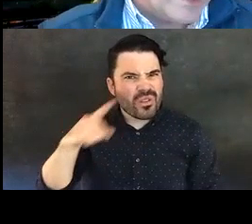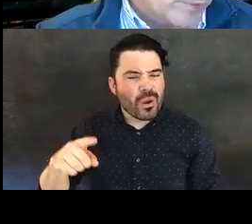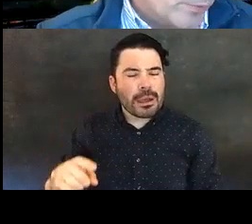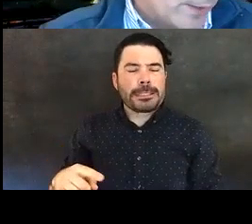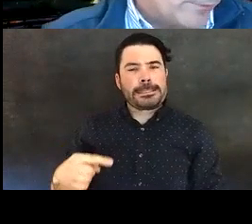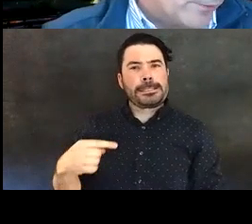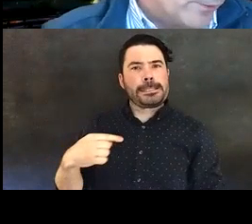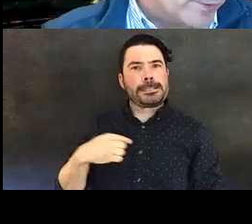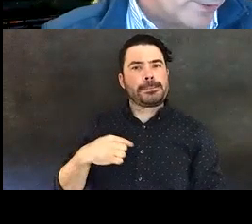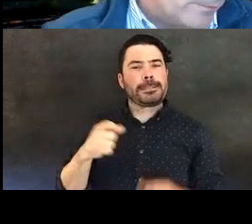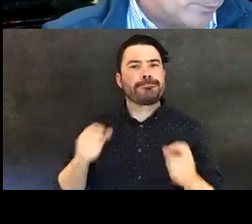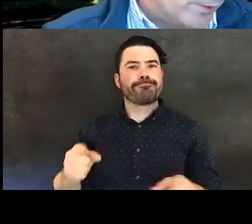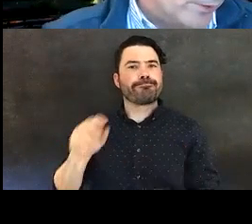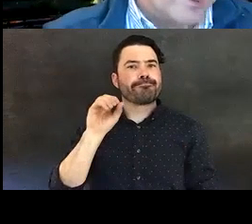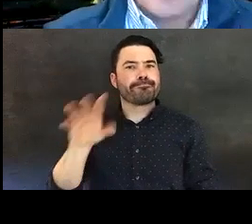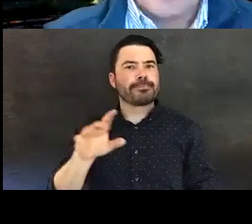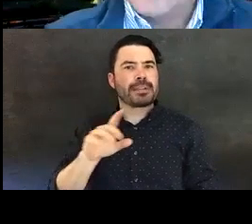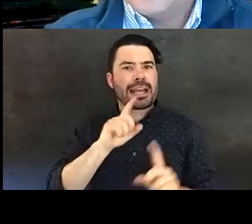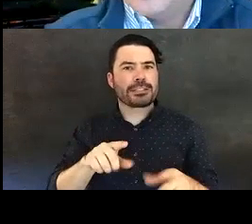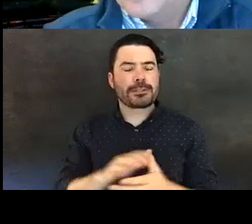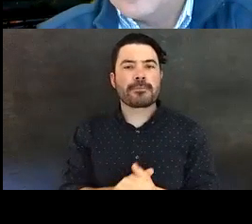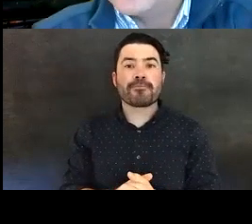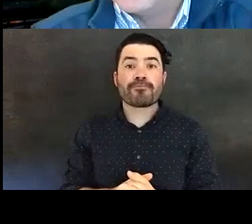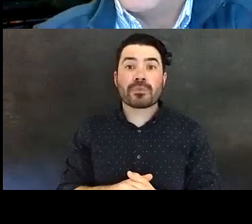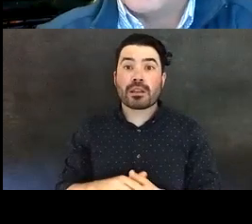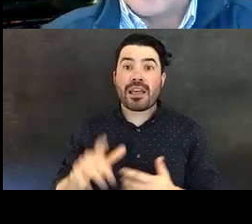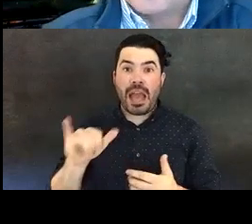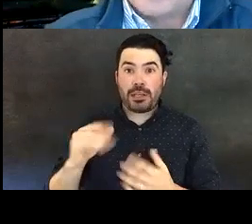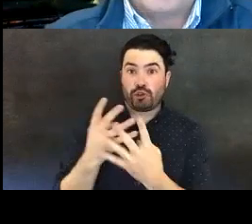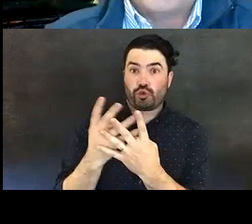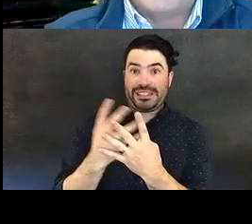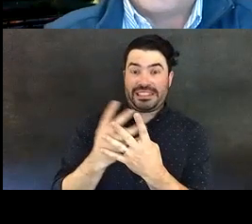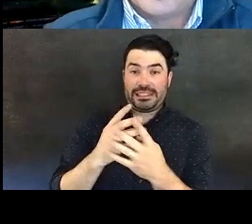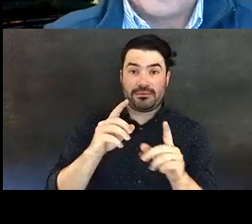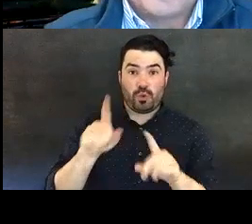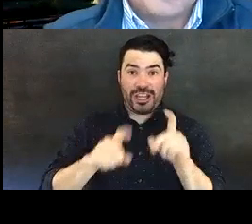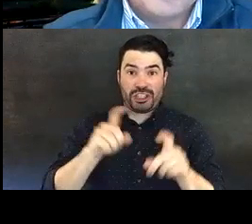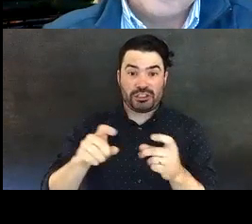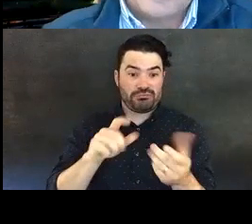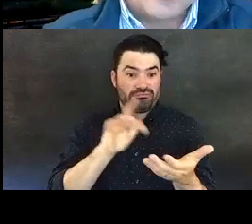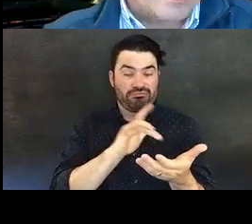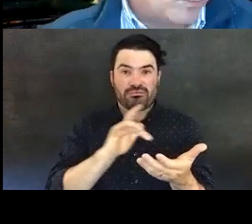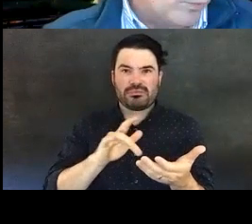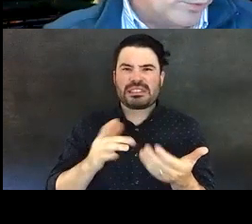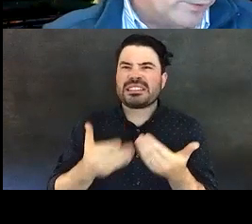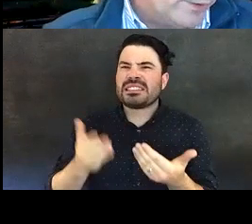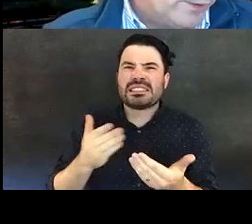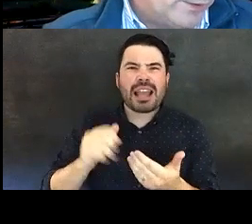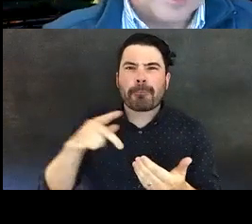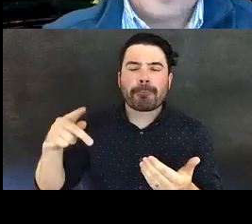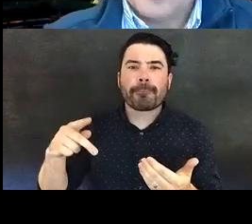Screening is required for those that come to work, and they should obviously either use that app, which is very easy,